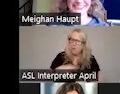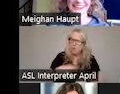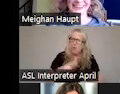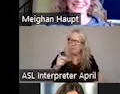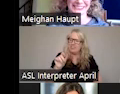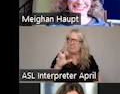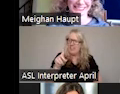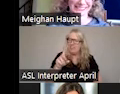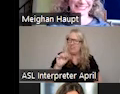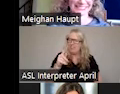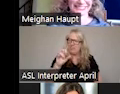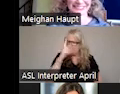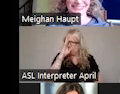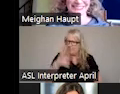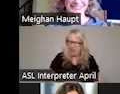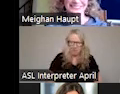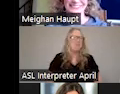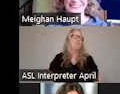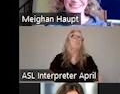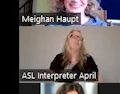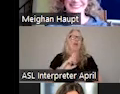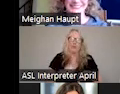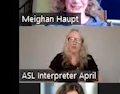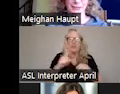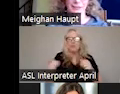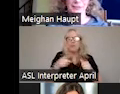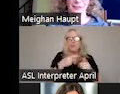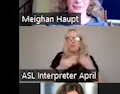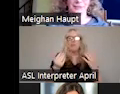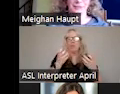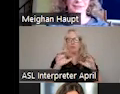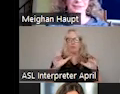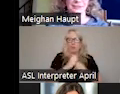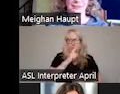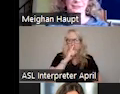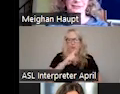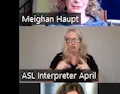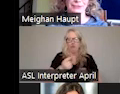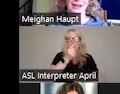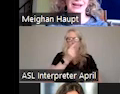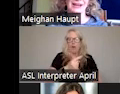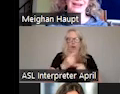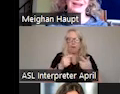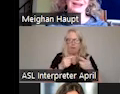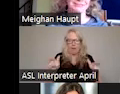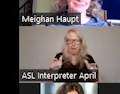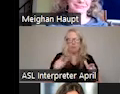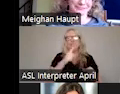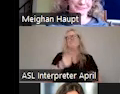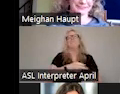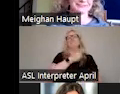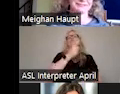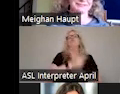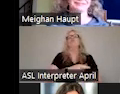it up, but of course it's Of tricky. course. So the first thing they want to do is make sure you get to the right language, right? So that you can Right. understand what's